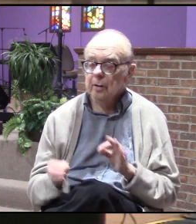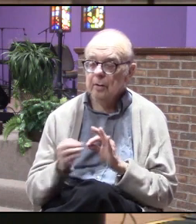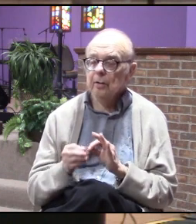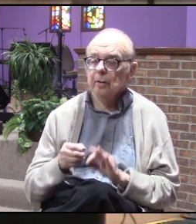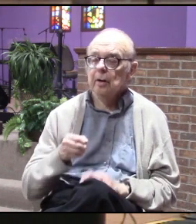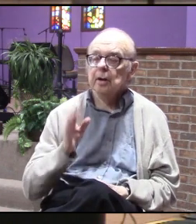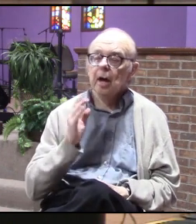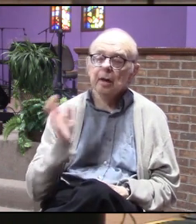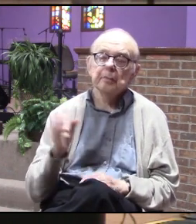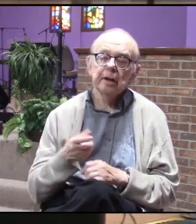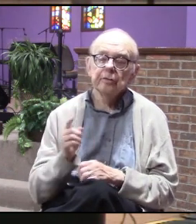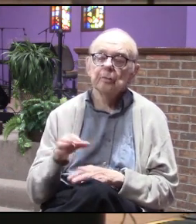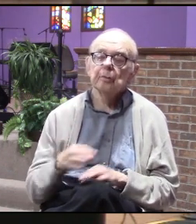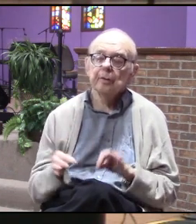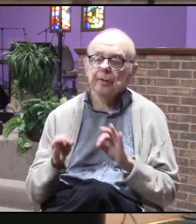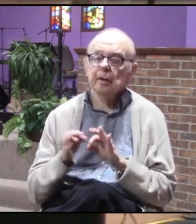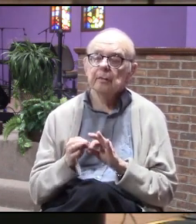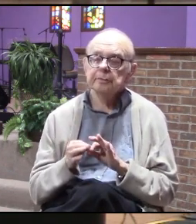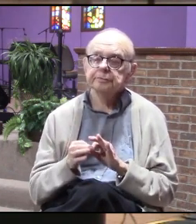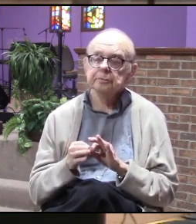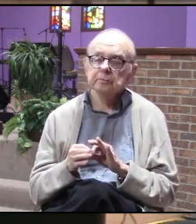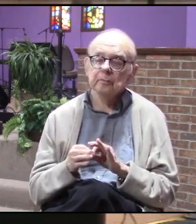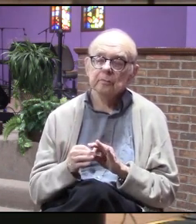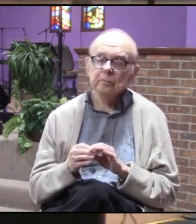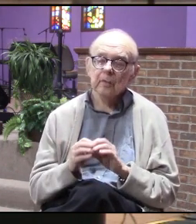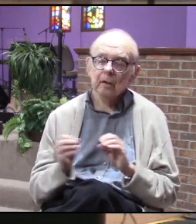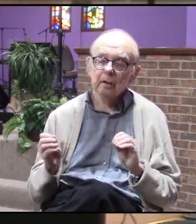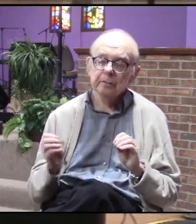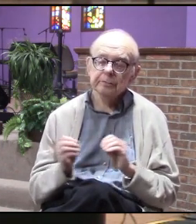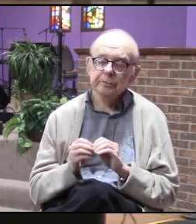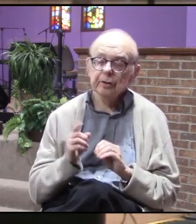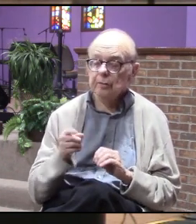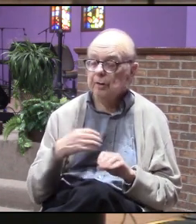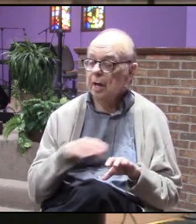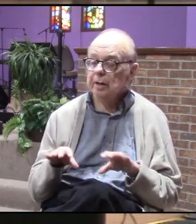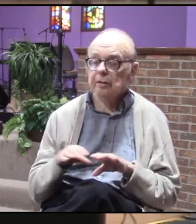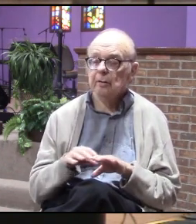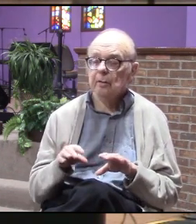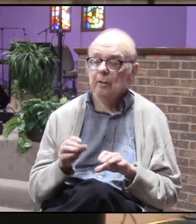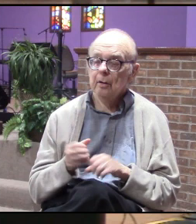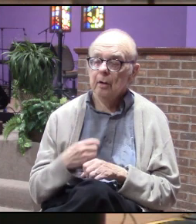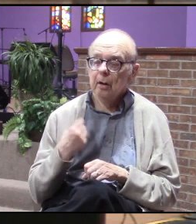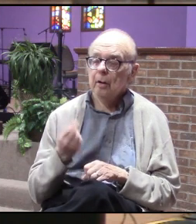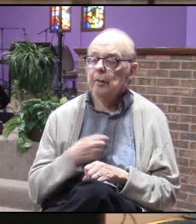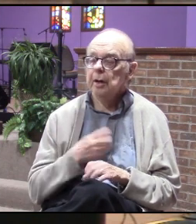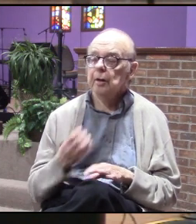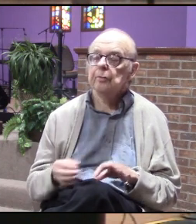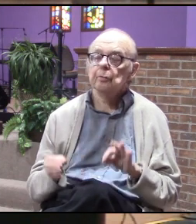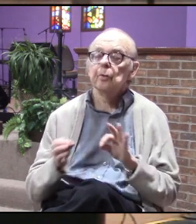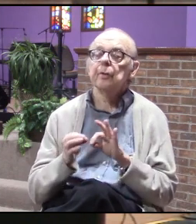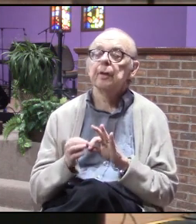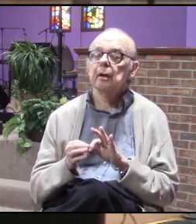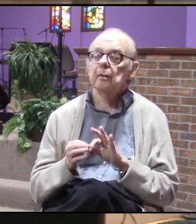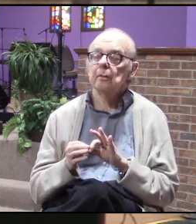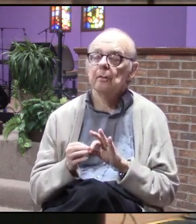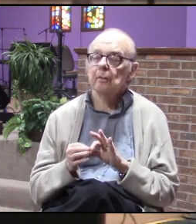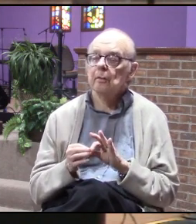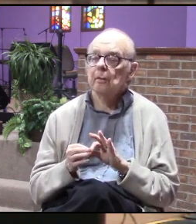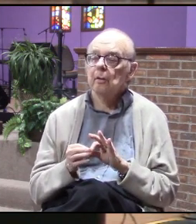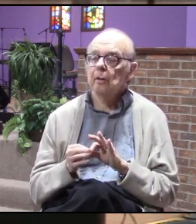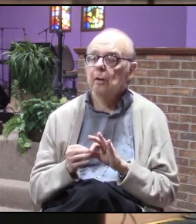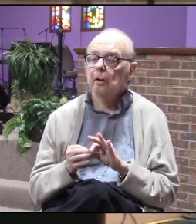He made you worthy. There's nothing you and I can do to make us worthy.